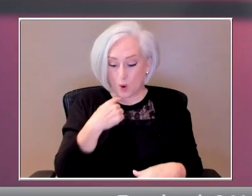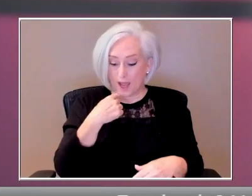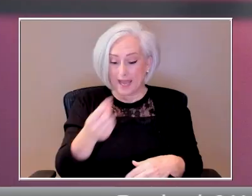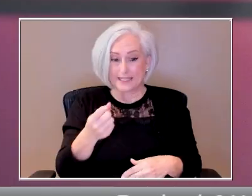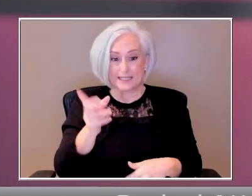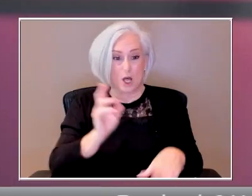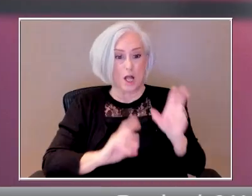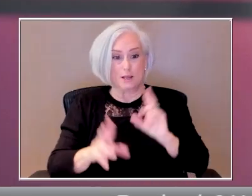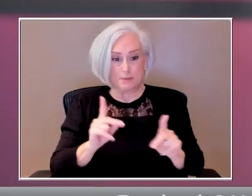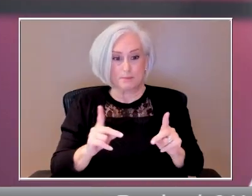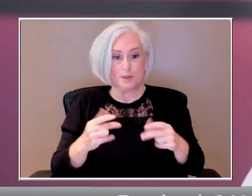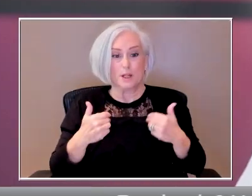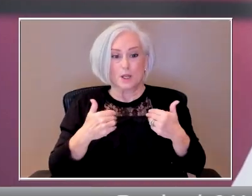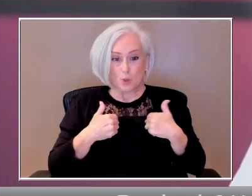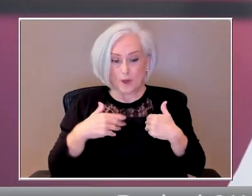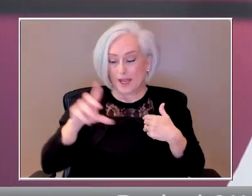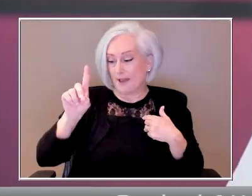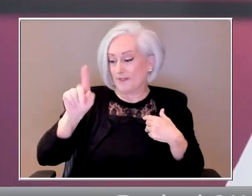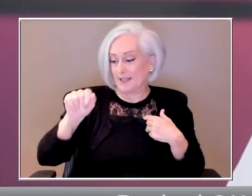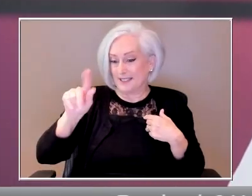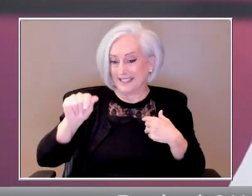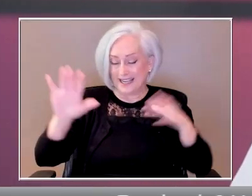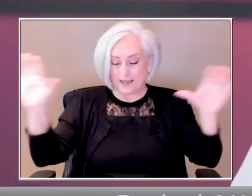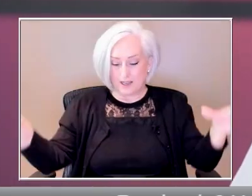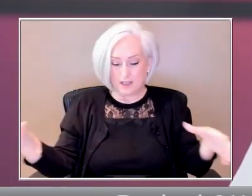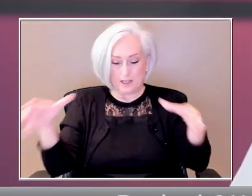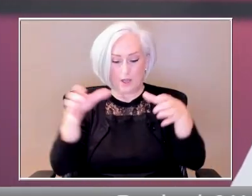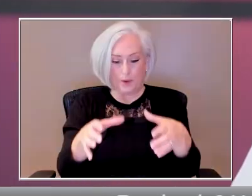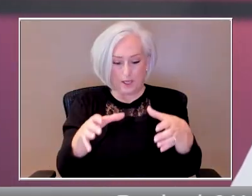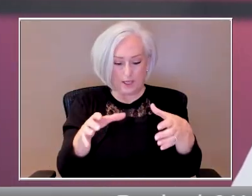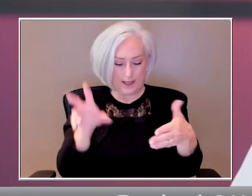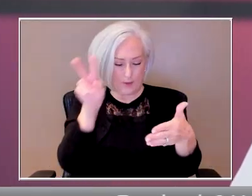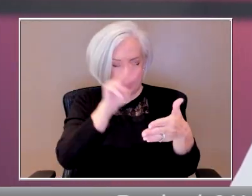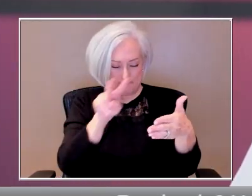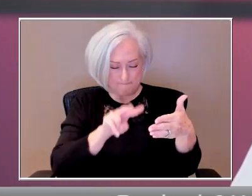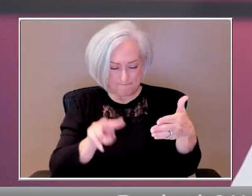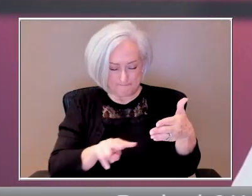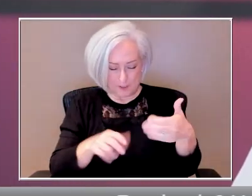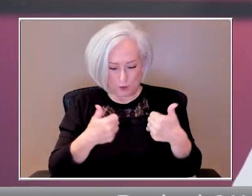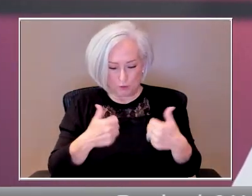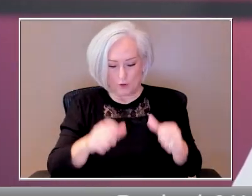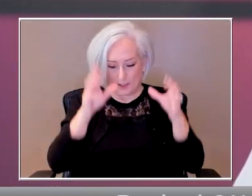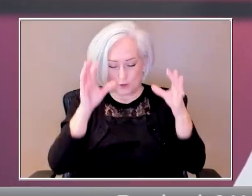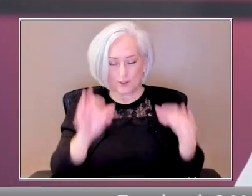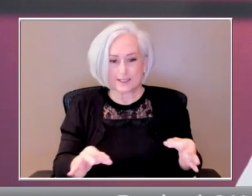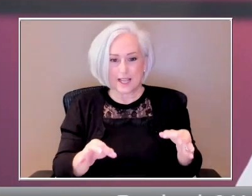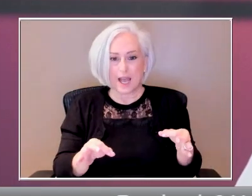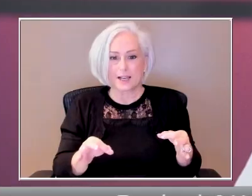that we use to make decisions on when to operate. But at the end of a year, you're 0 or 1. You either had the